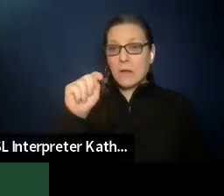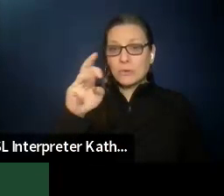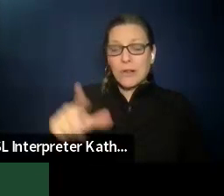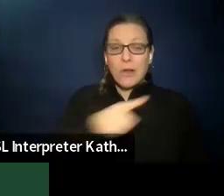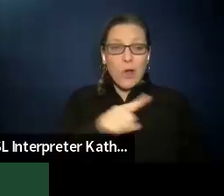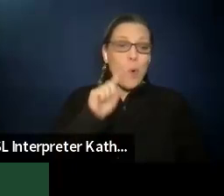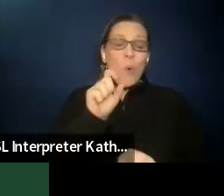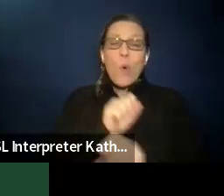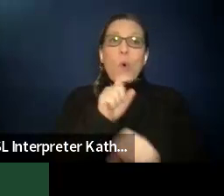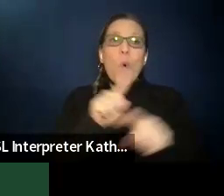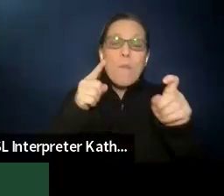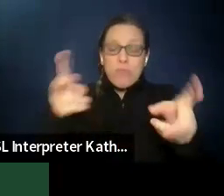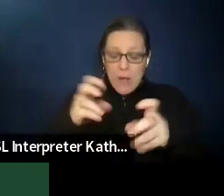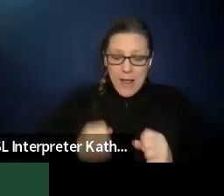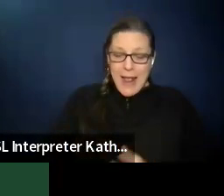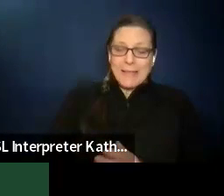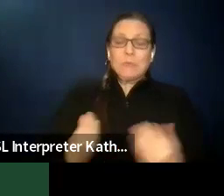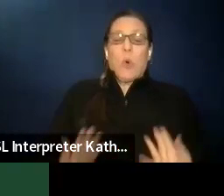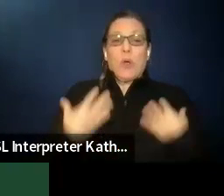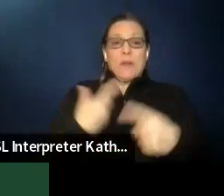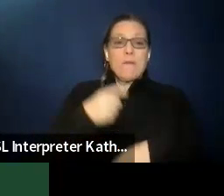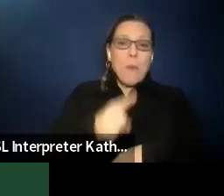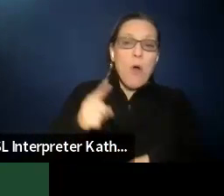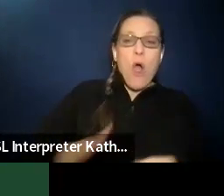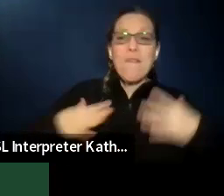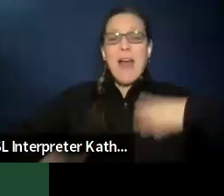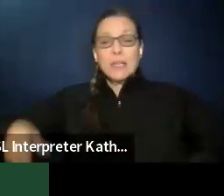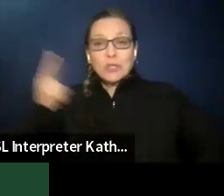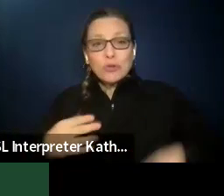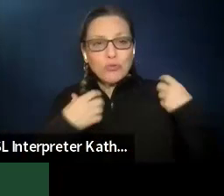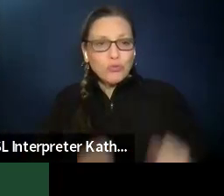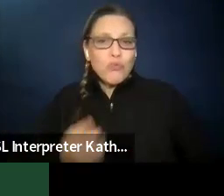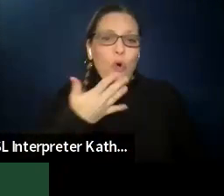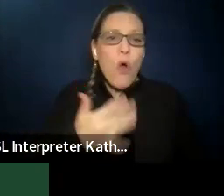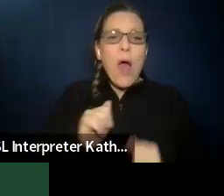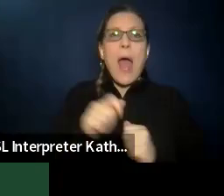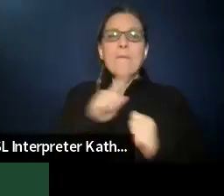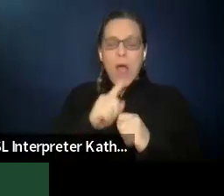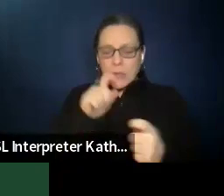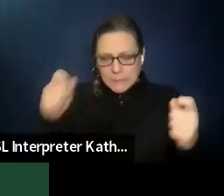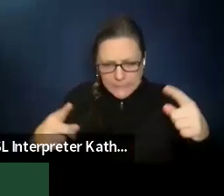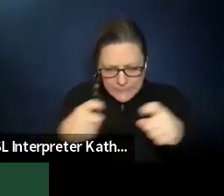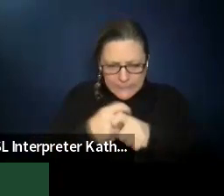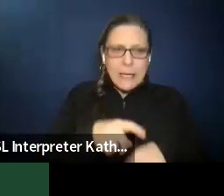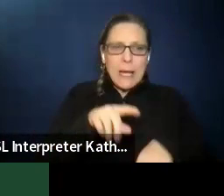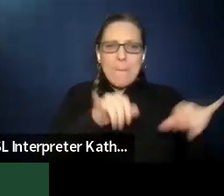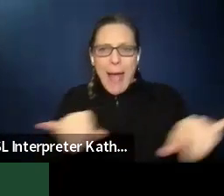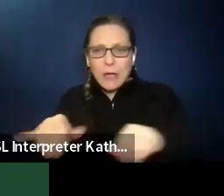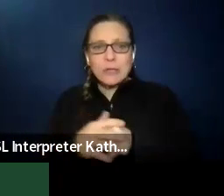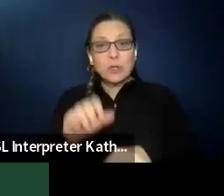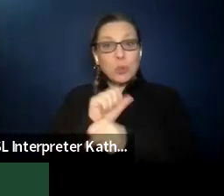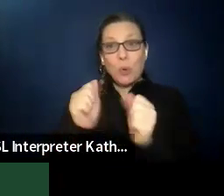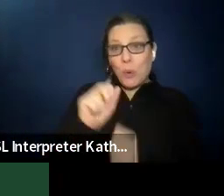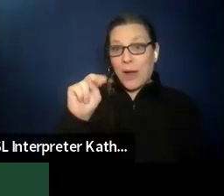pulls inspiration from her Kabyle heritage, fashion history, bold colors, and intricate patterns. She's worked with Netflix,